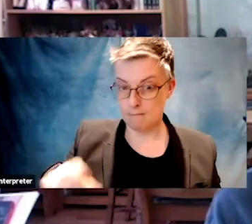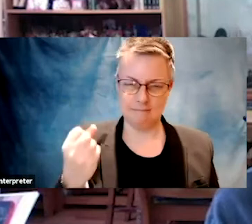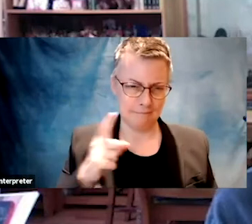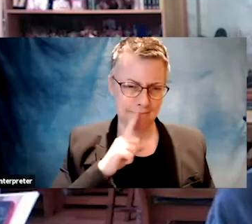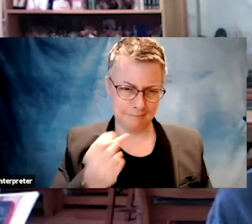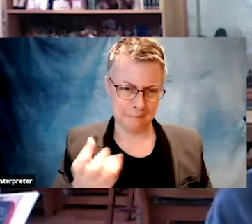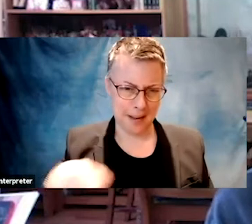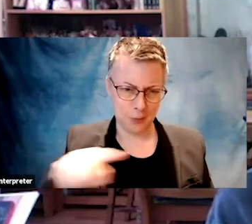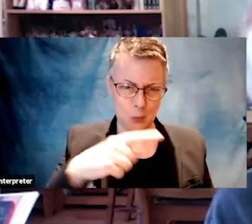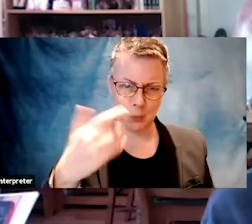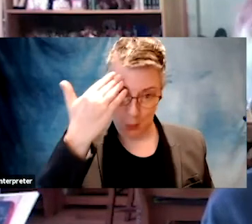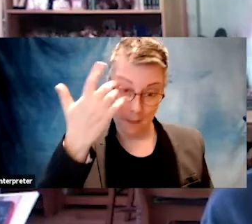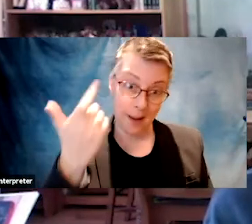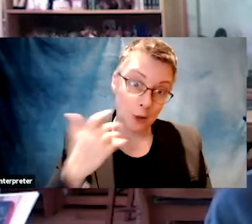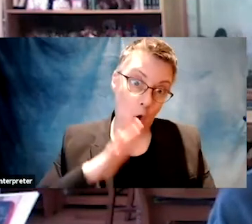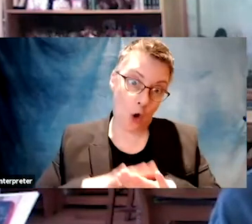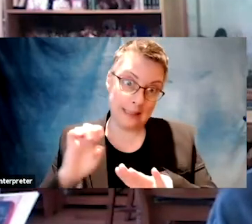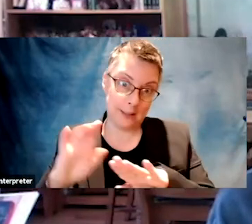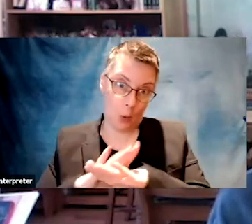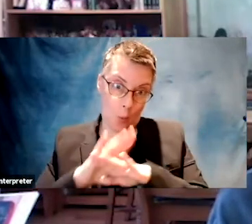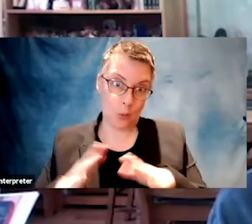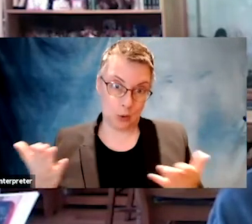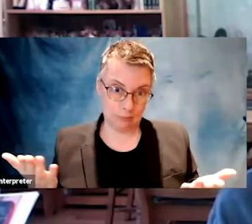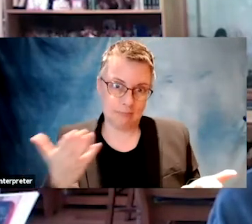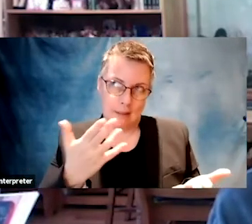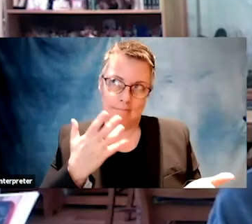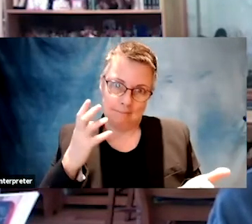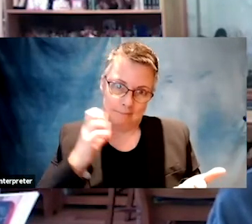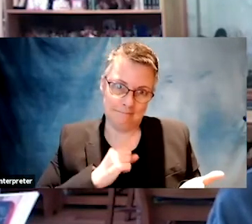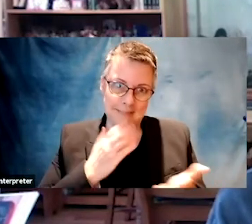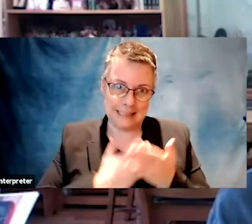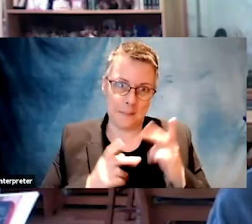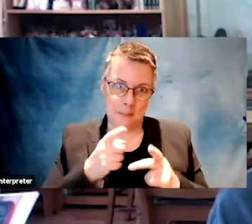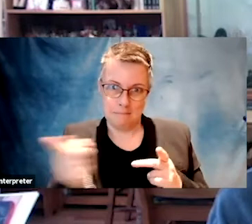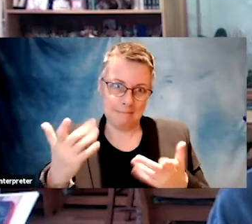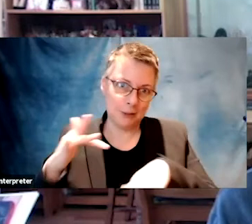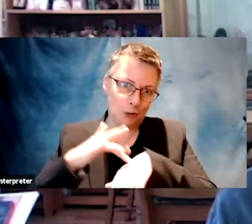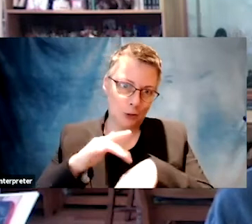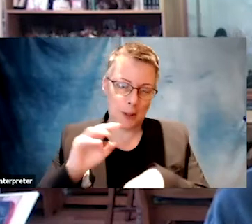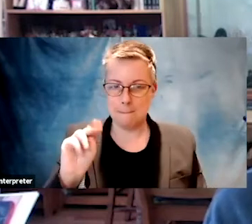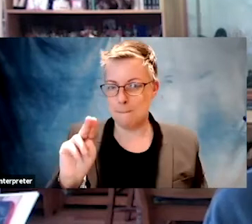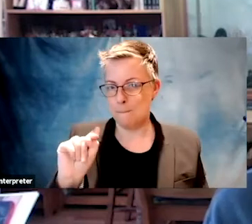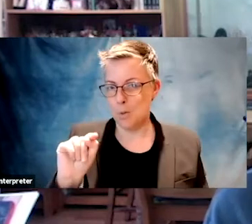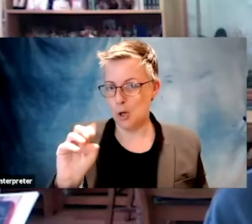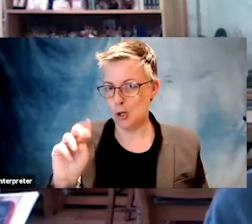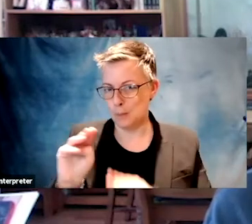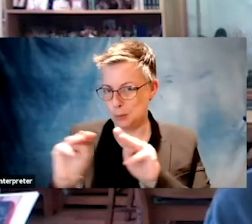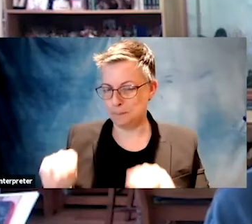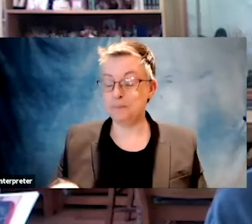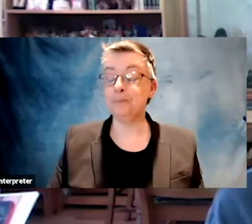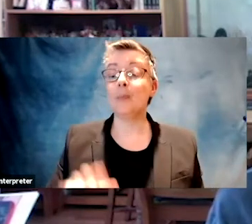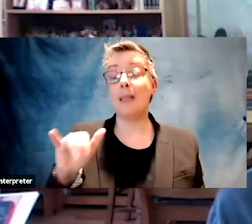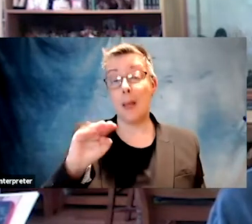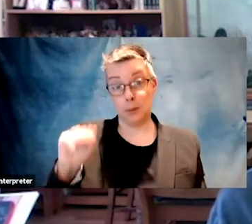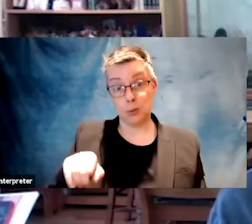people out there because you're on the East coast. I imagine there's some people out there who've been to the motor, which is a museum of,